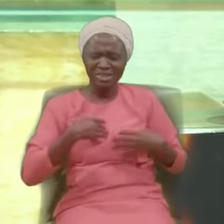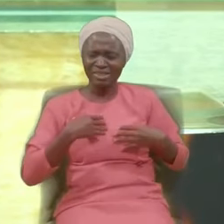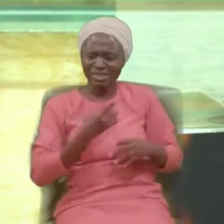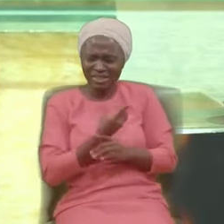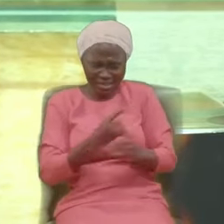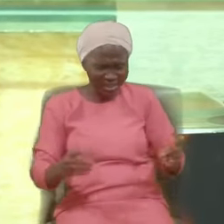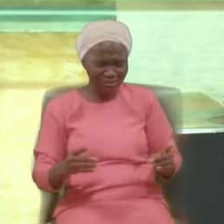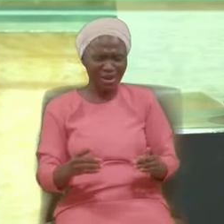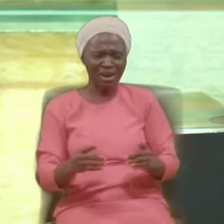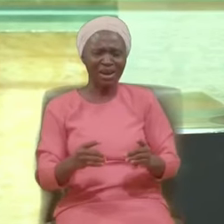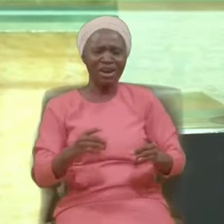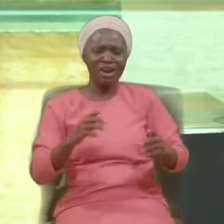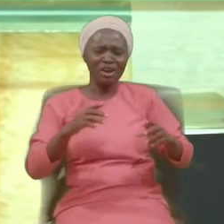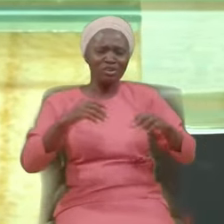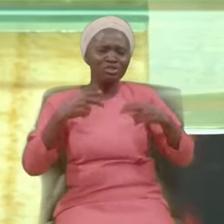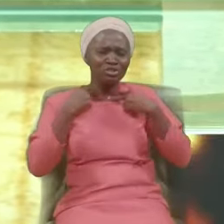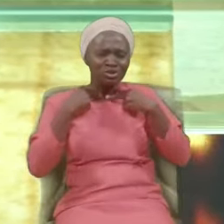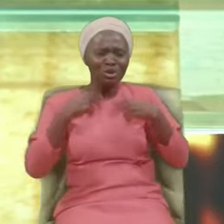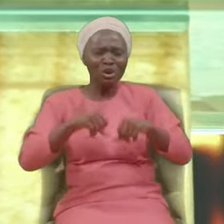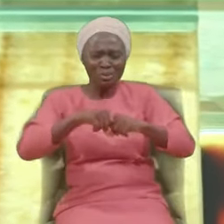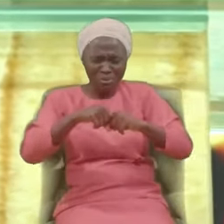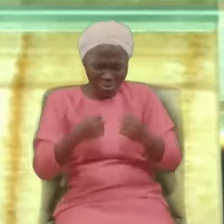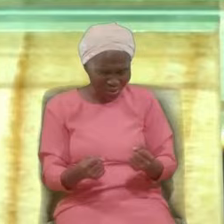The yoke is broken.